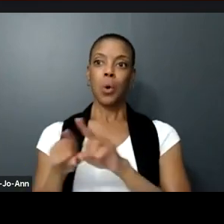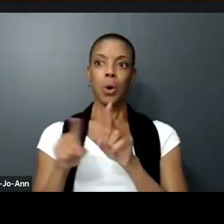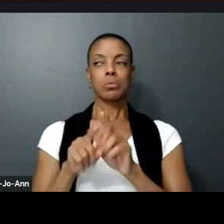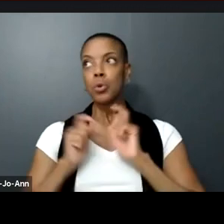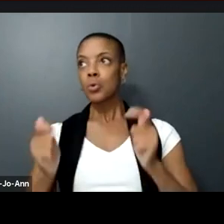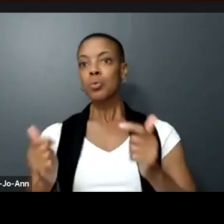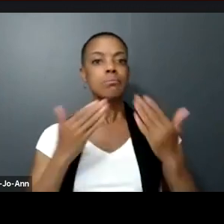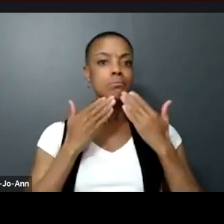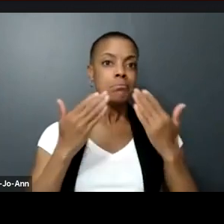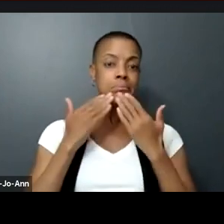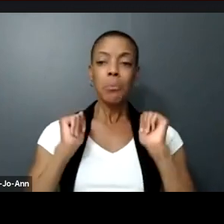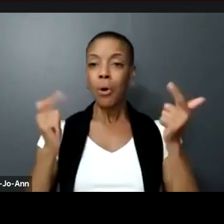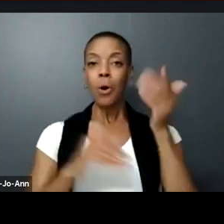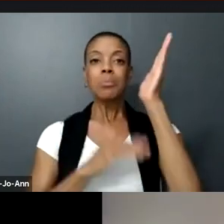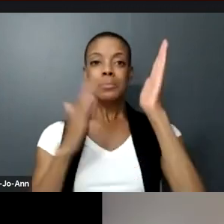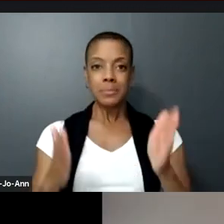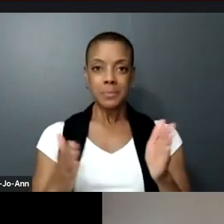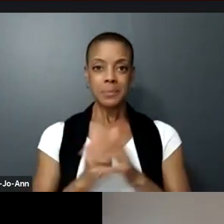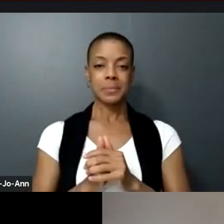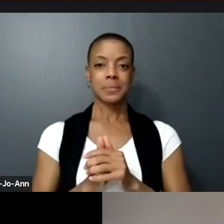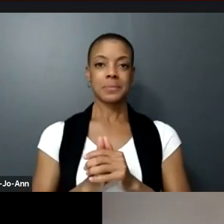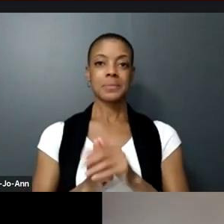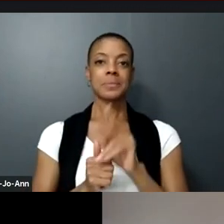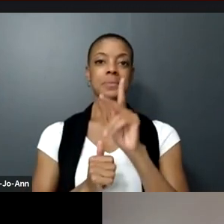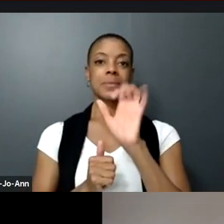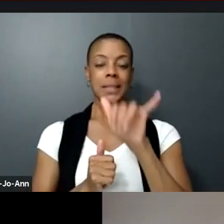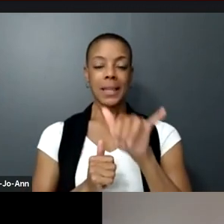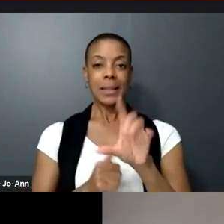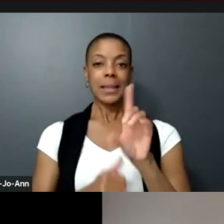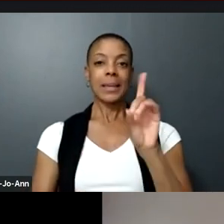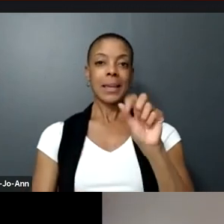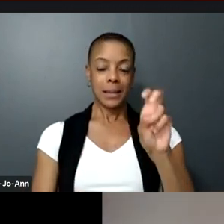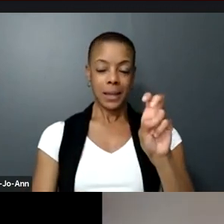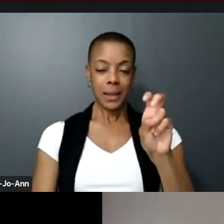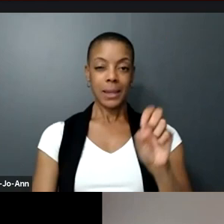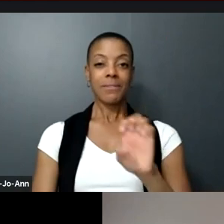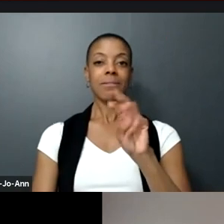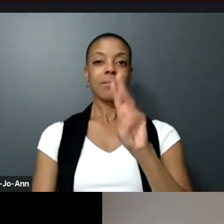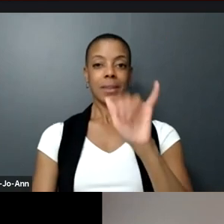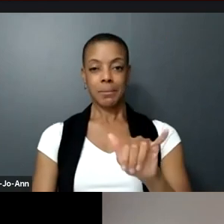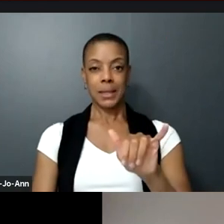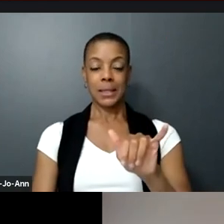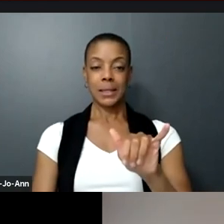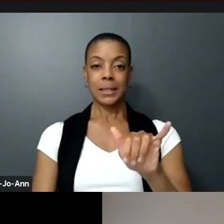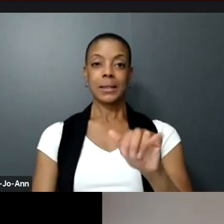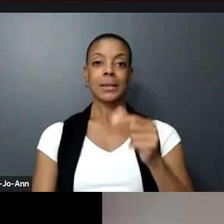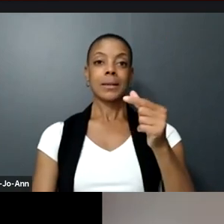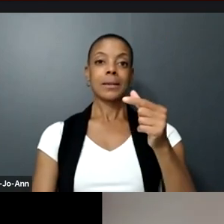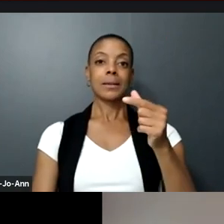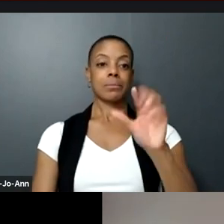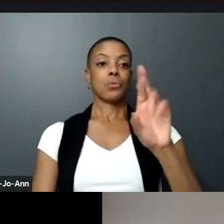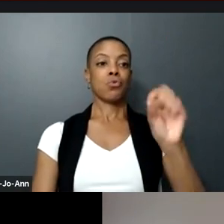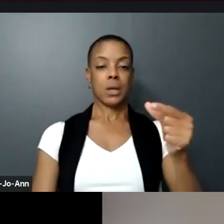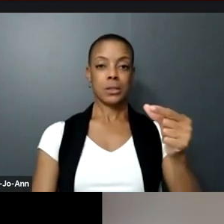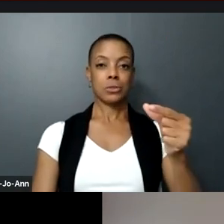to all the speakers who joined us today, Chief Kelly LaRocca, Chief Dave Mowat, Chief Emily Wheaton, and Chief Grand Council Chief